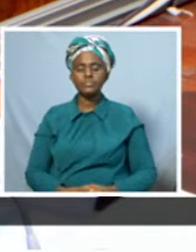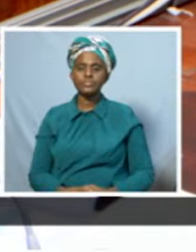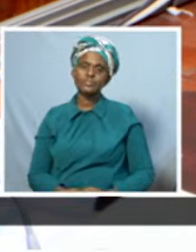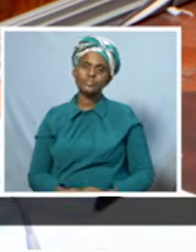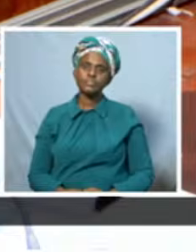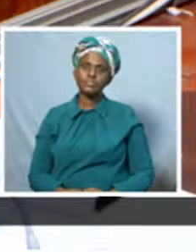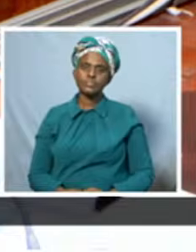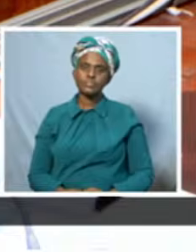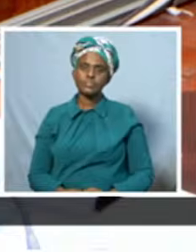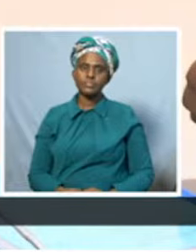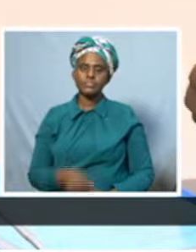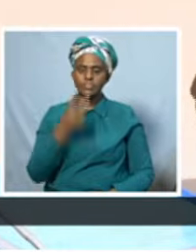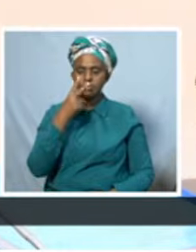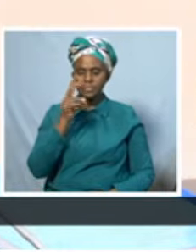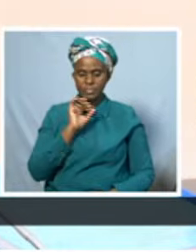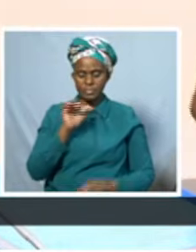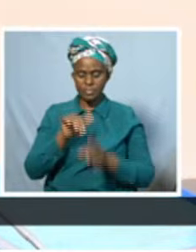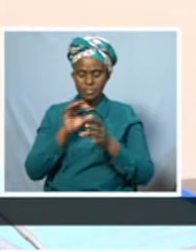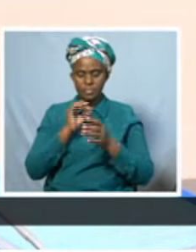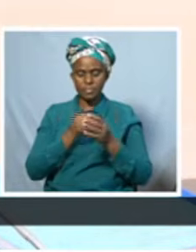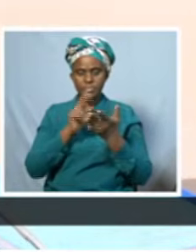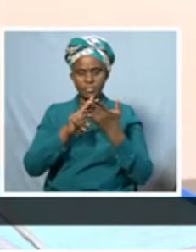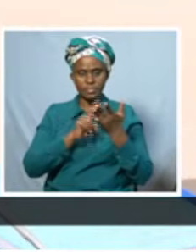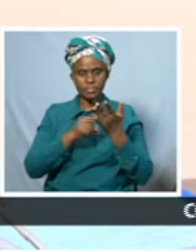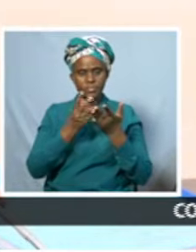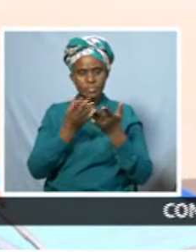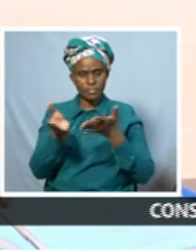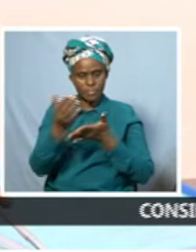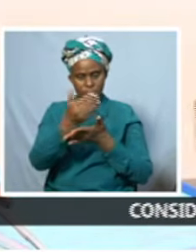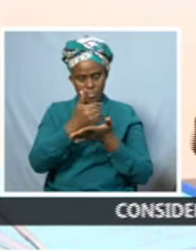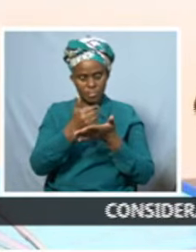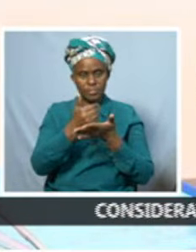Chair, as you saw in our report, the recovery is